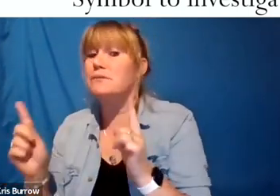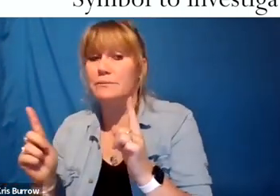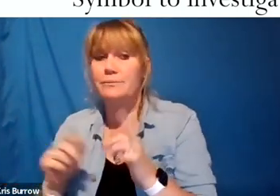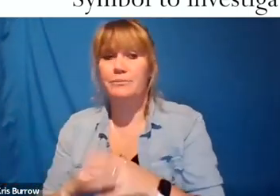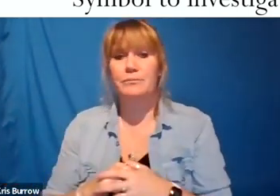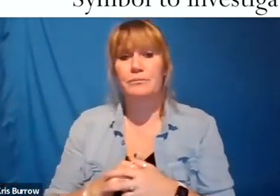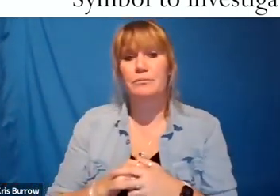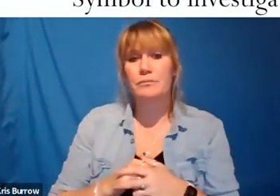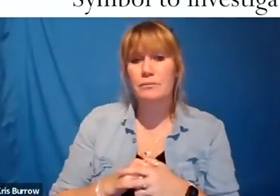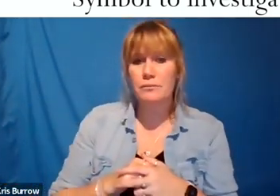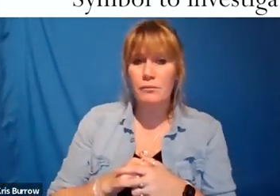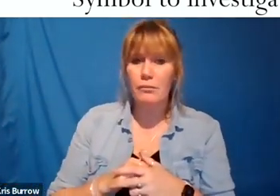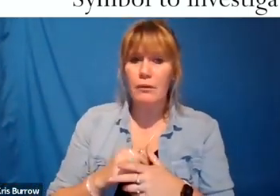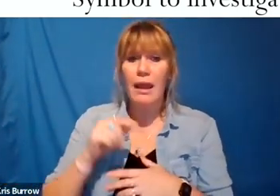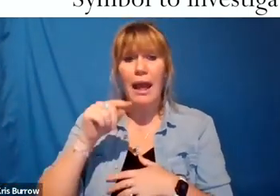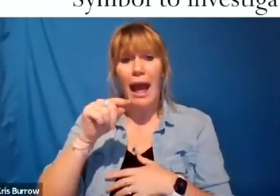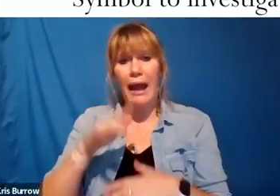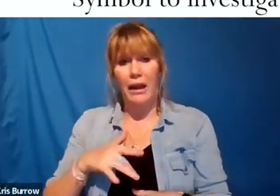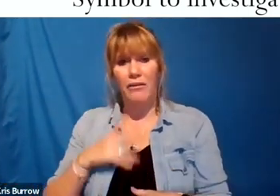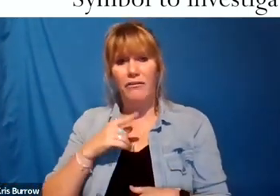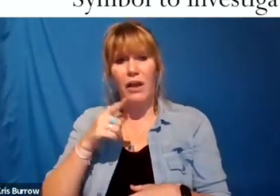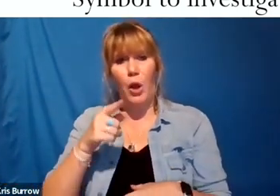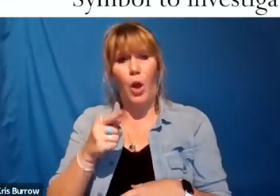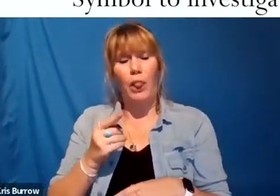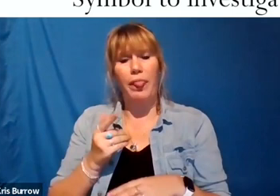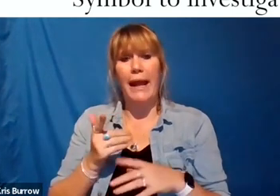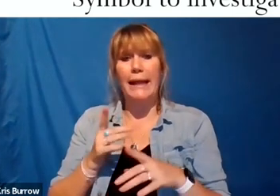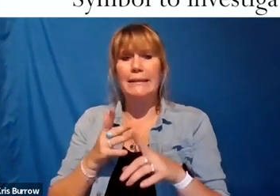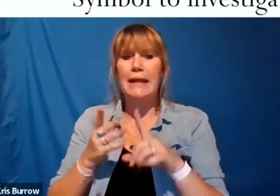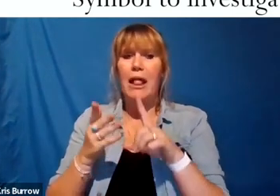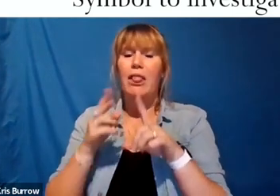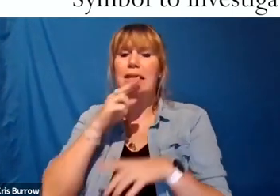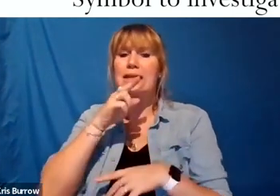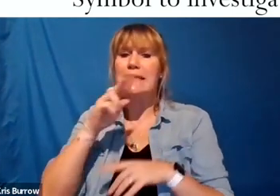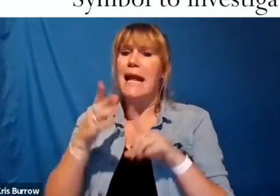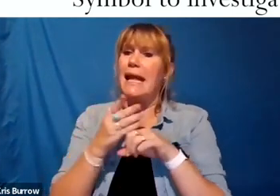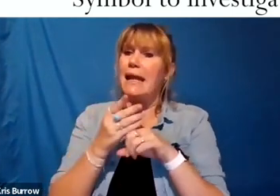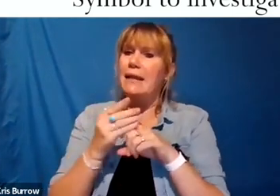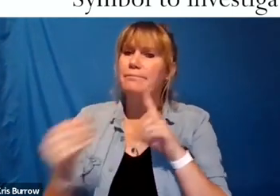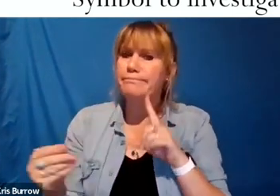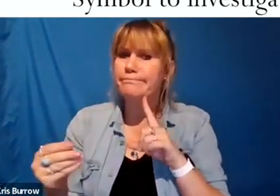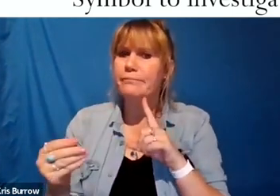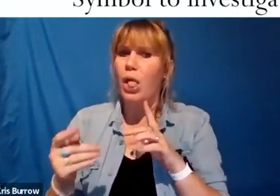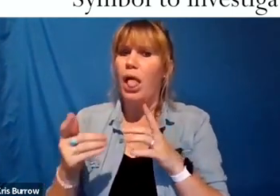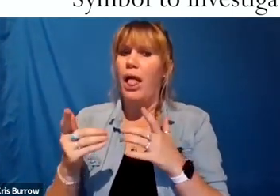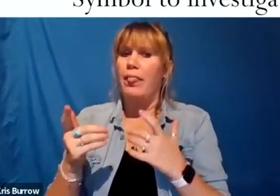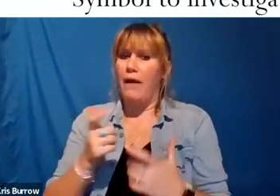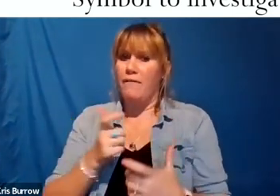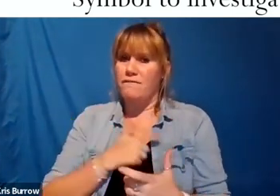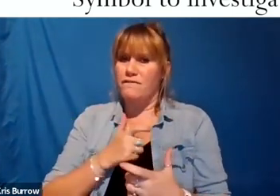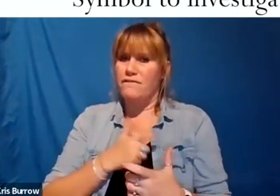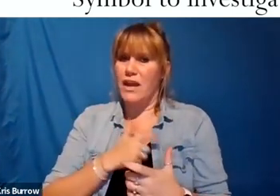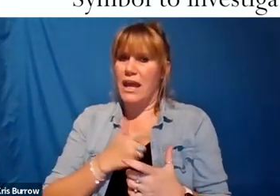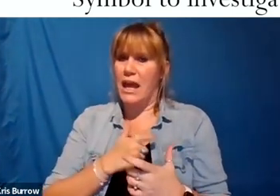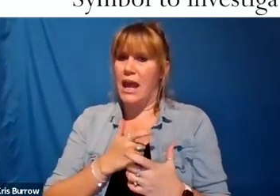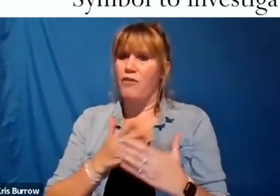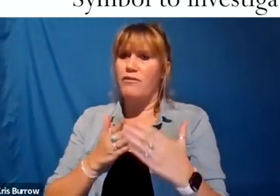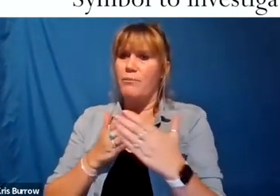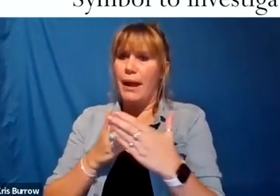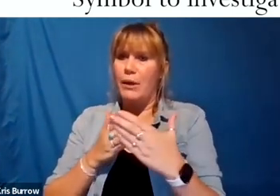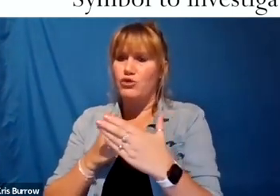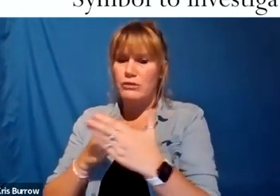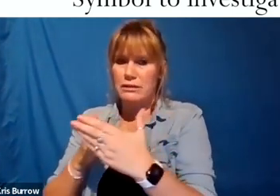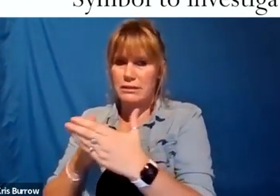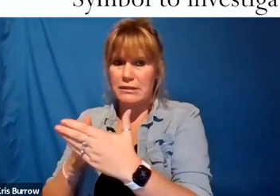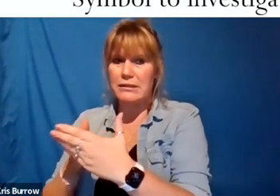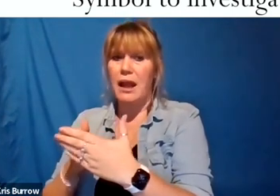It's a symbol that I've used to investigate queer phobia, neocolonial policies, capitalist economics, disability rights, and the idea